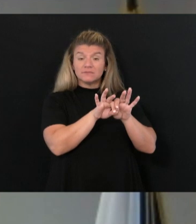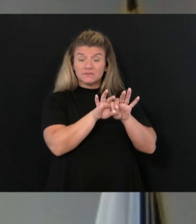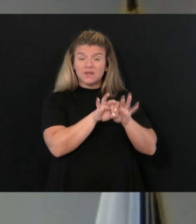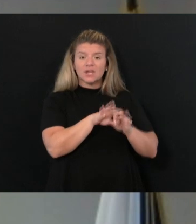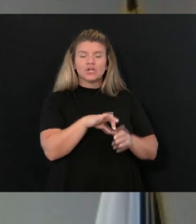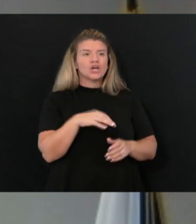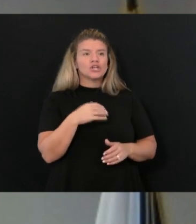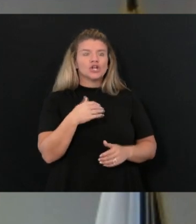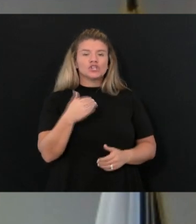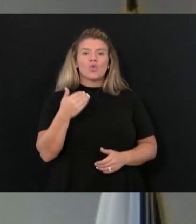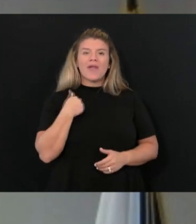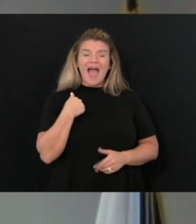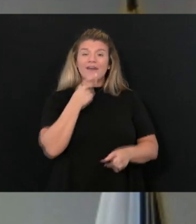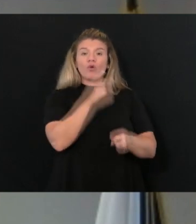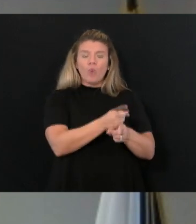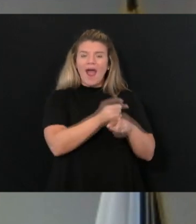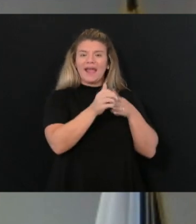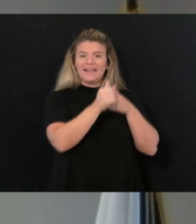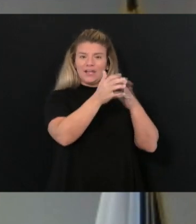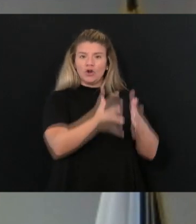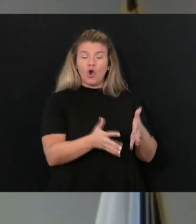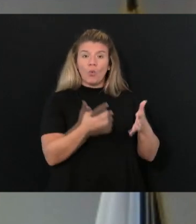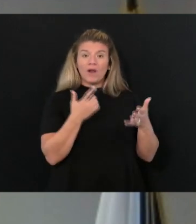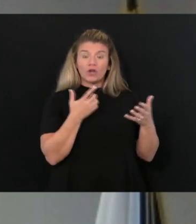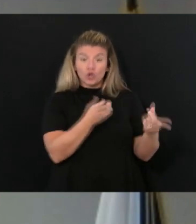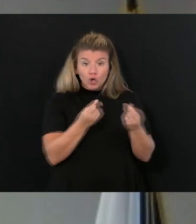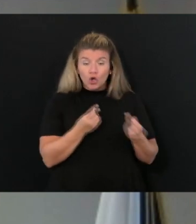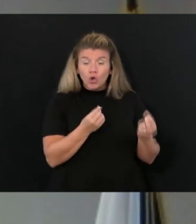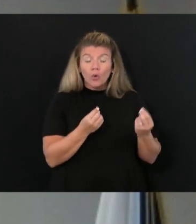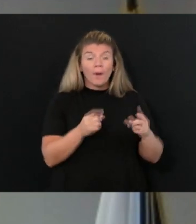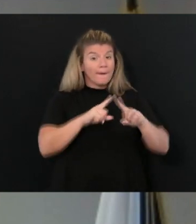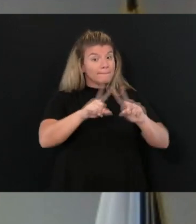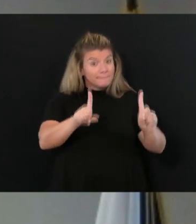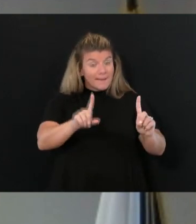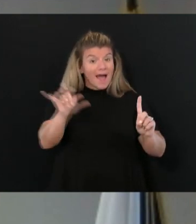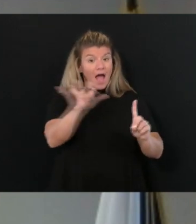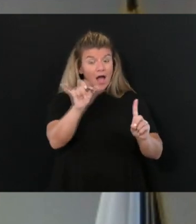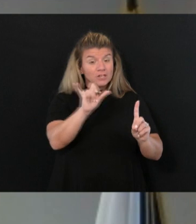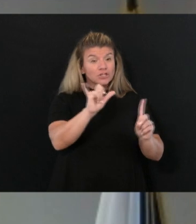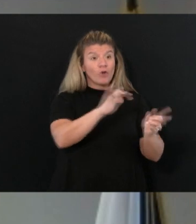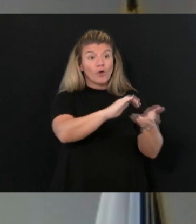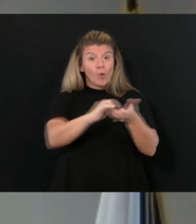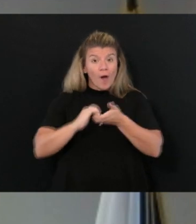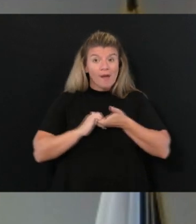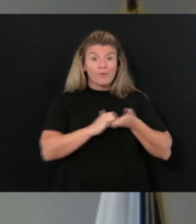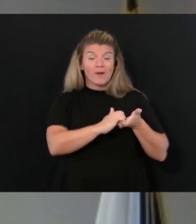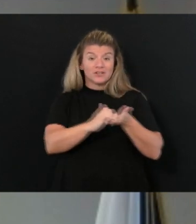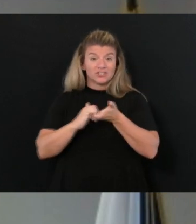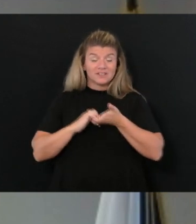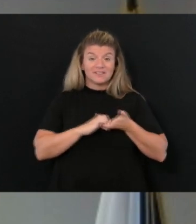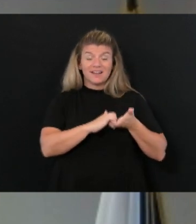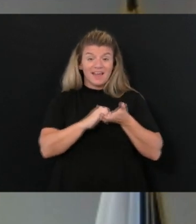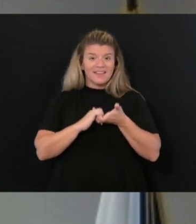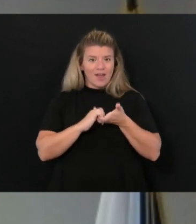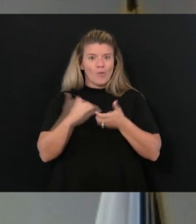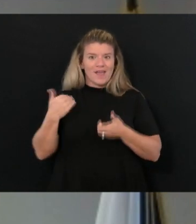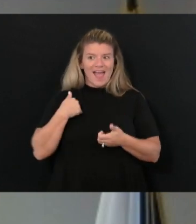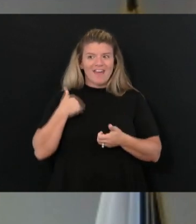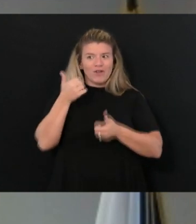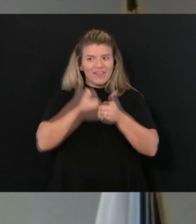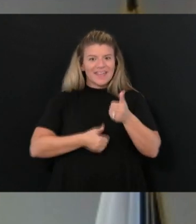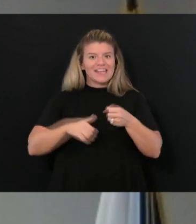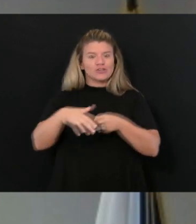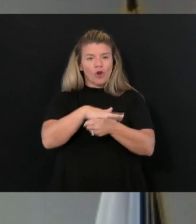we have the right direction here in terms of what to do, but the cooperation that we have with the local